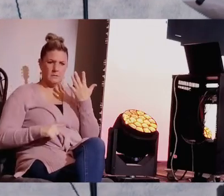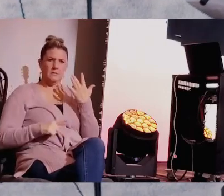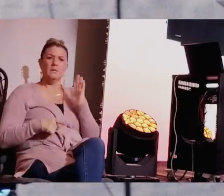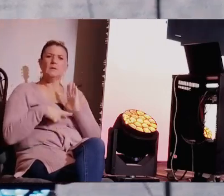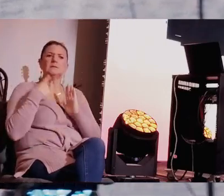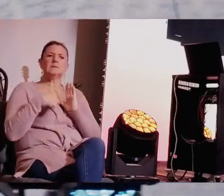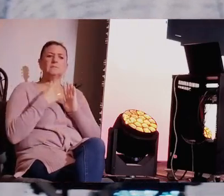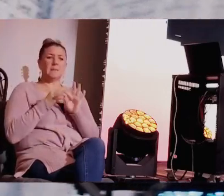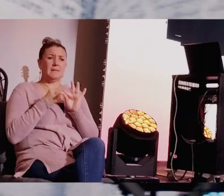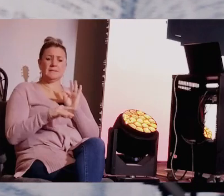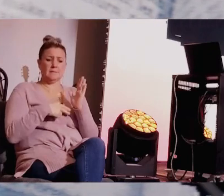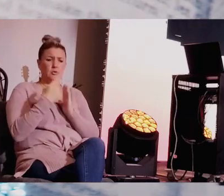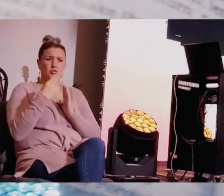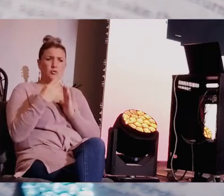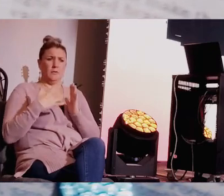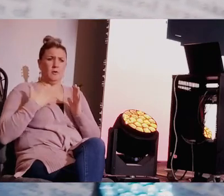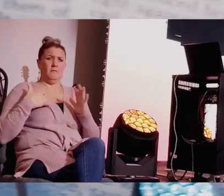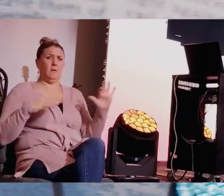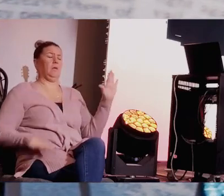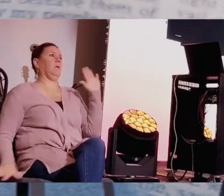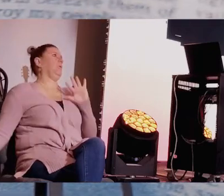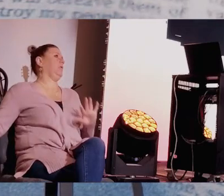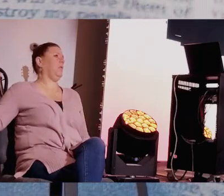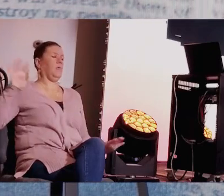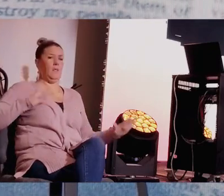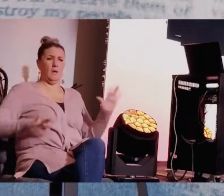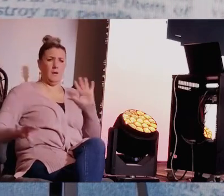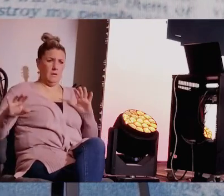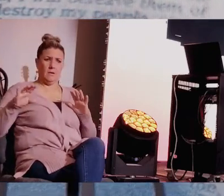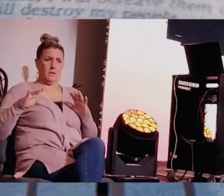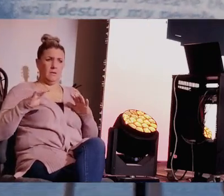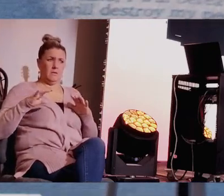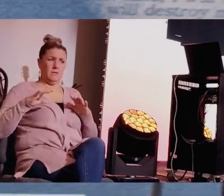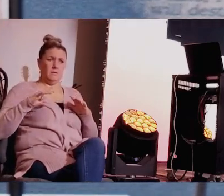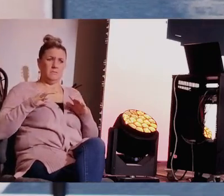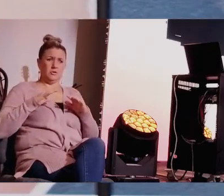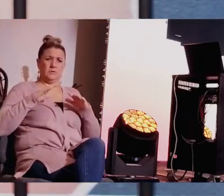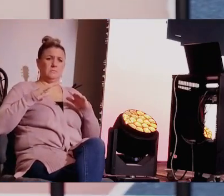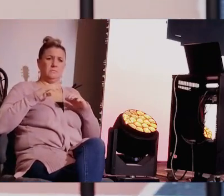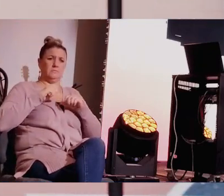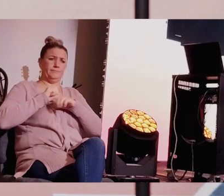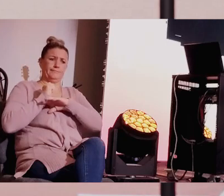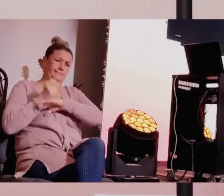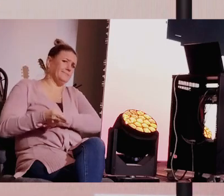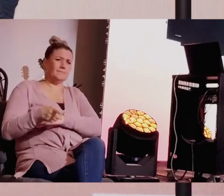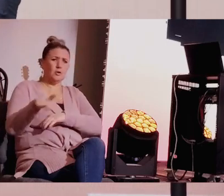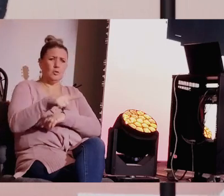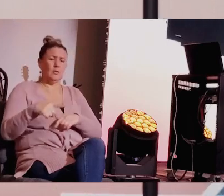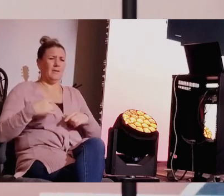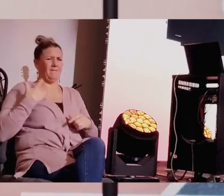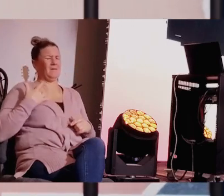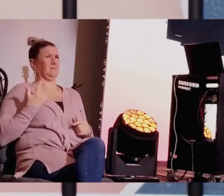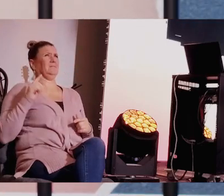And sometimes simple truths knock you way back beyond than I ever thought it would knock you way back and beyond. I'm like, what is going on here,